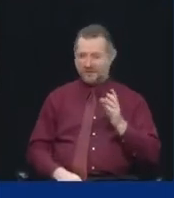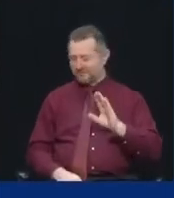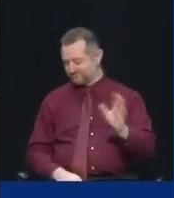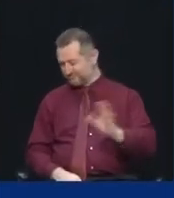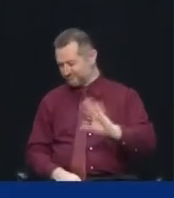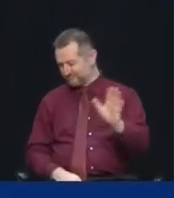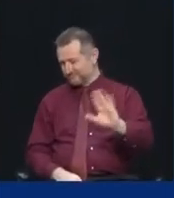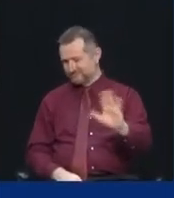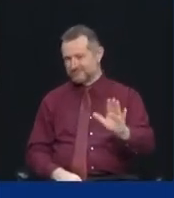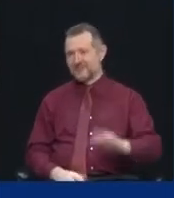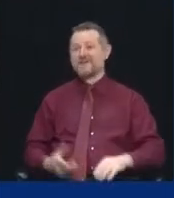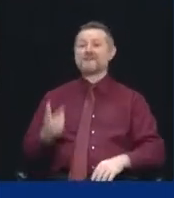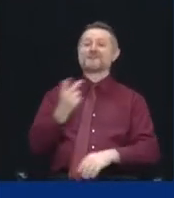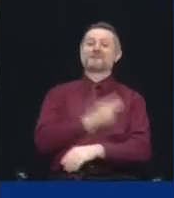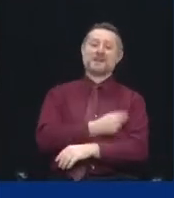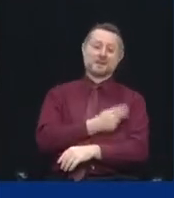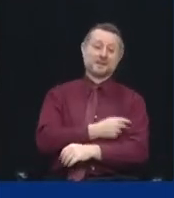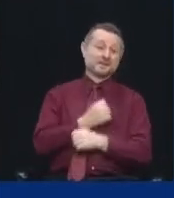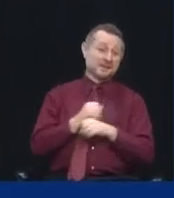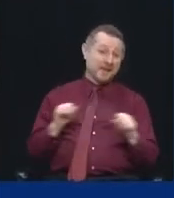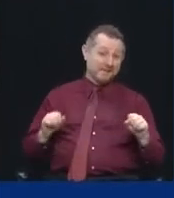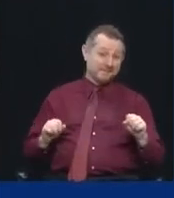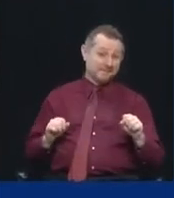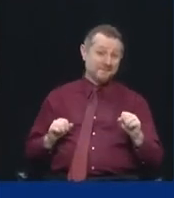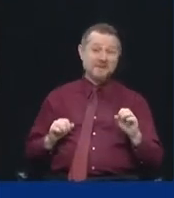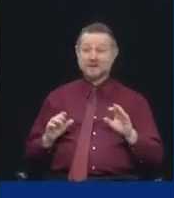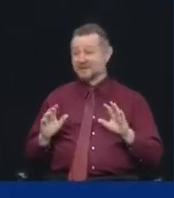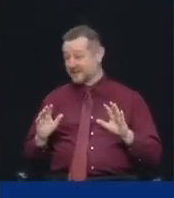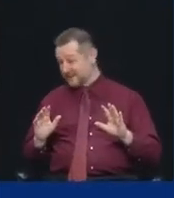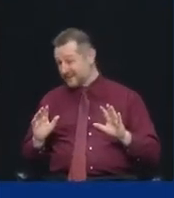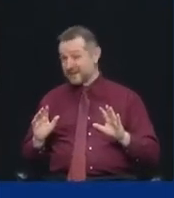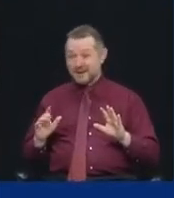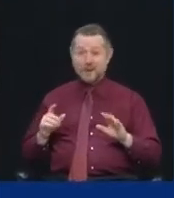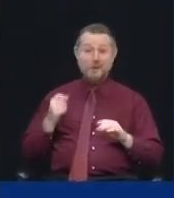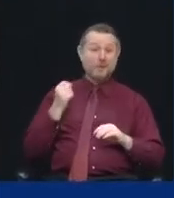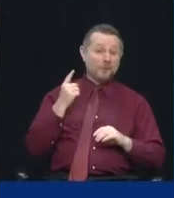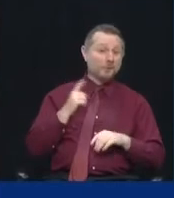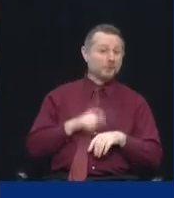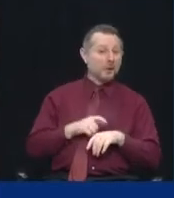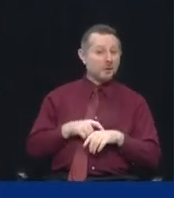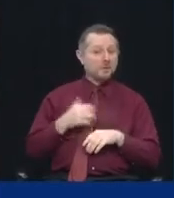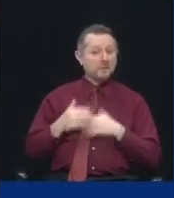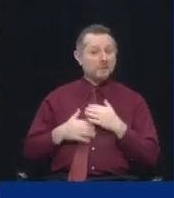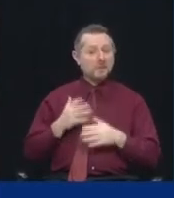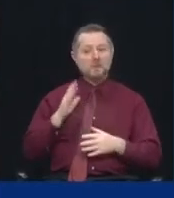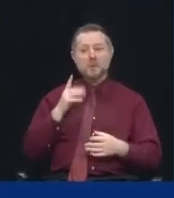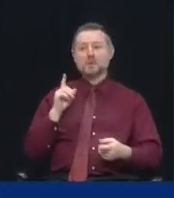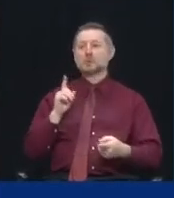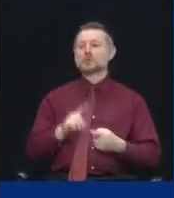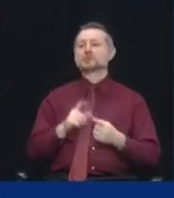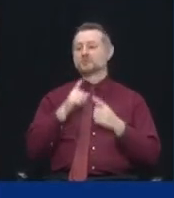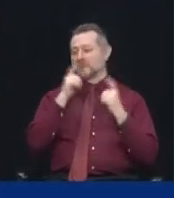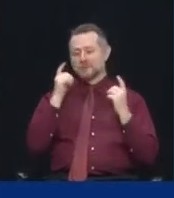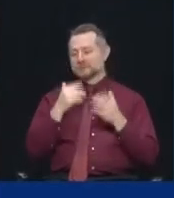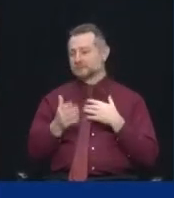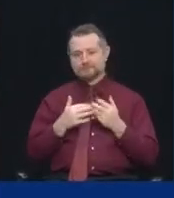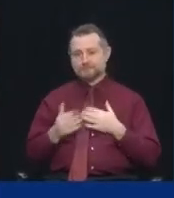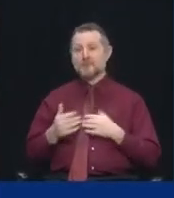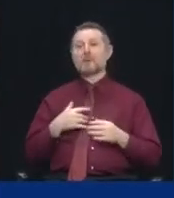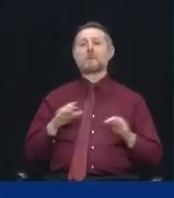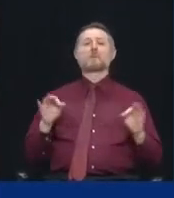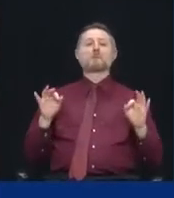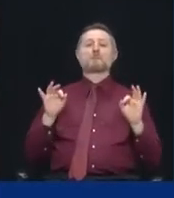do the vaccines, we're safe. As we get into the summer, I think you're going to see more progress. But the big